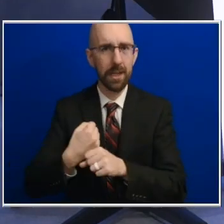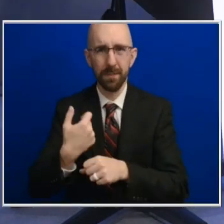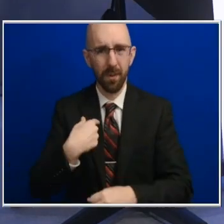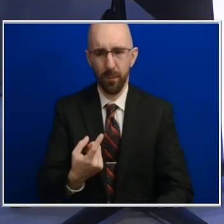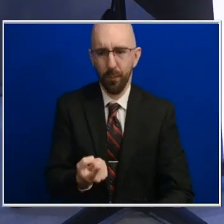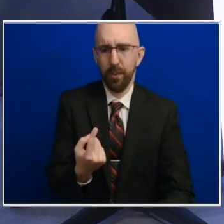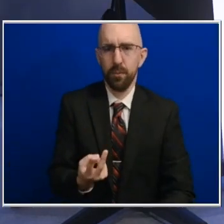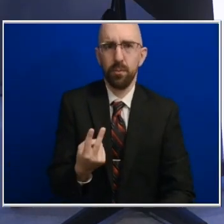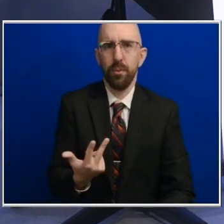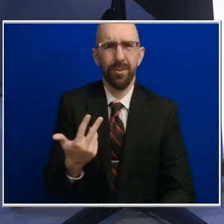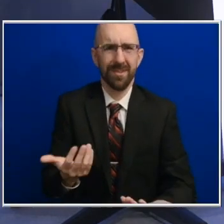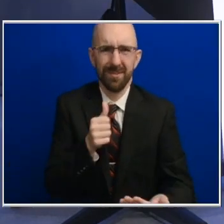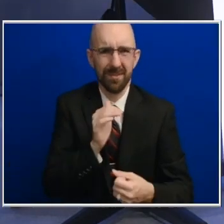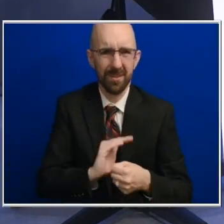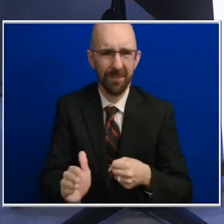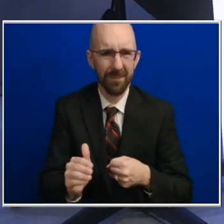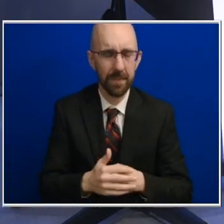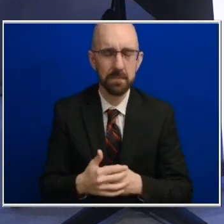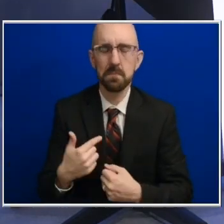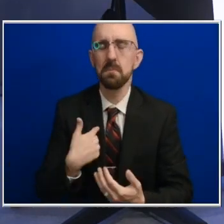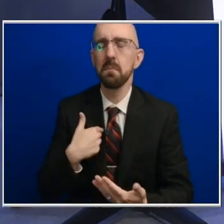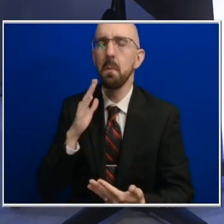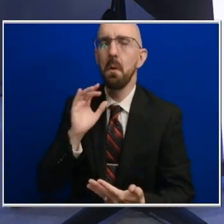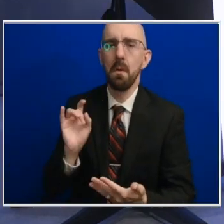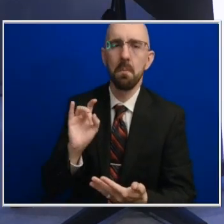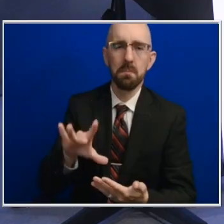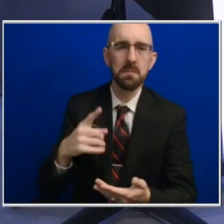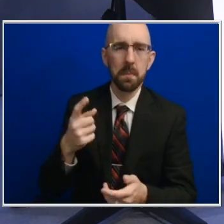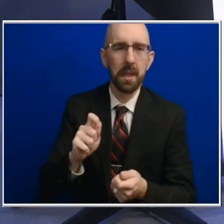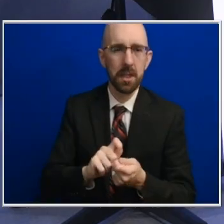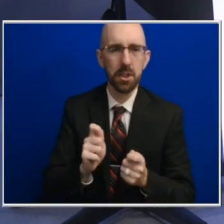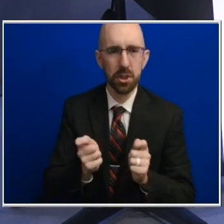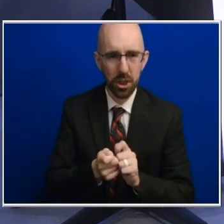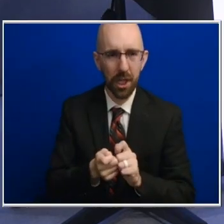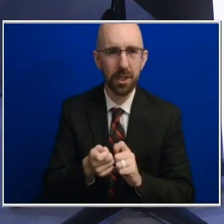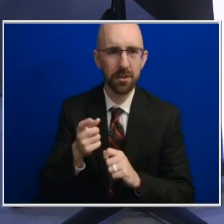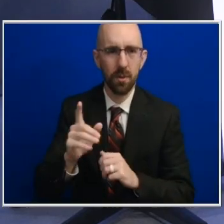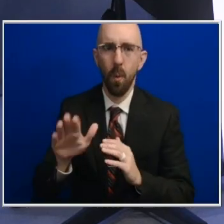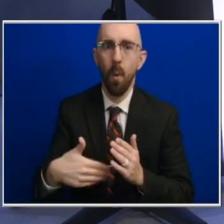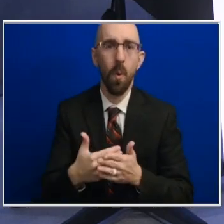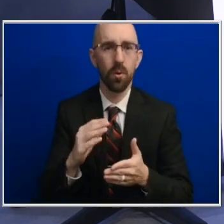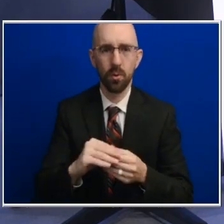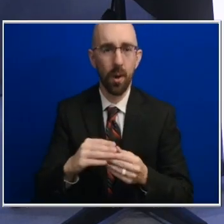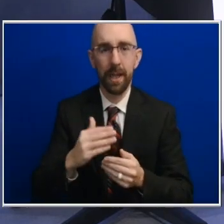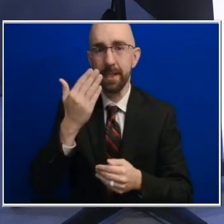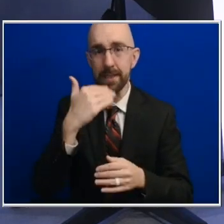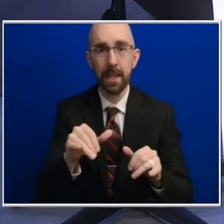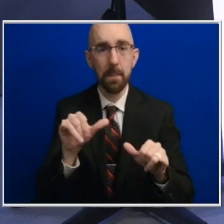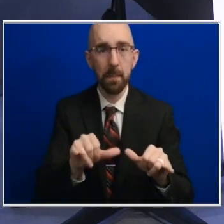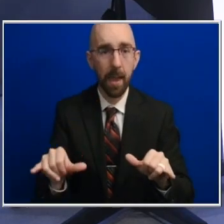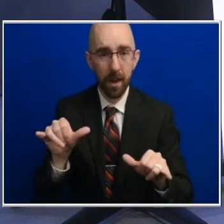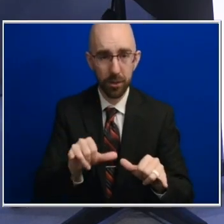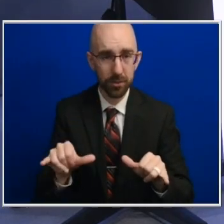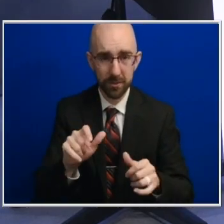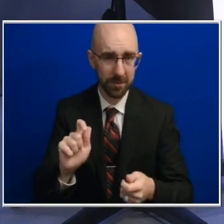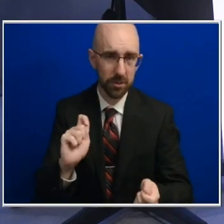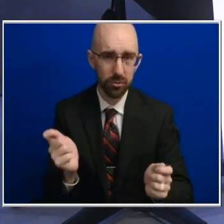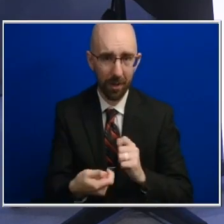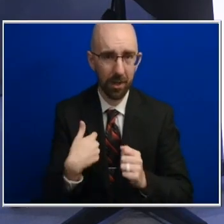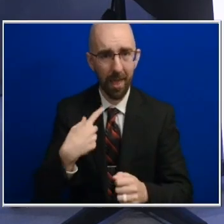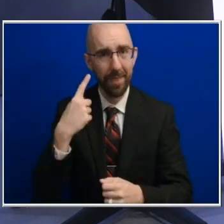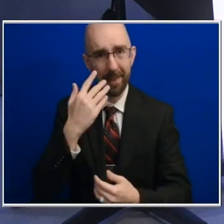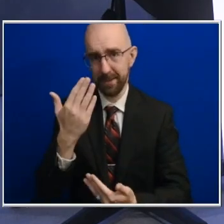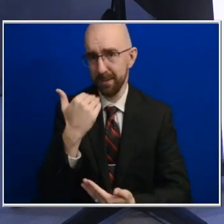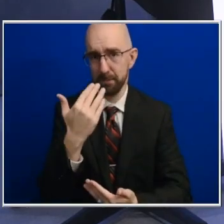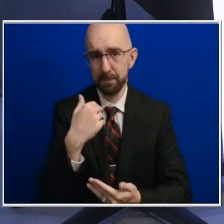guys that also changes when we get older, and I wonder if it's not correlated with the whole story. You know, your sleep pattern changes a ton too. And I think sleep, you know, my lung